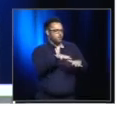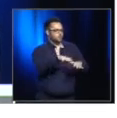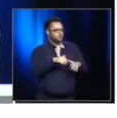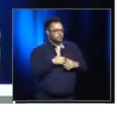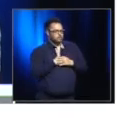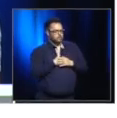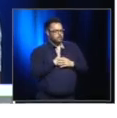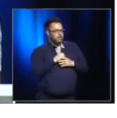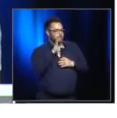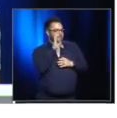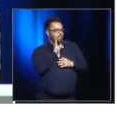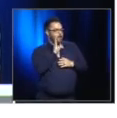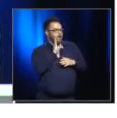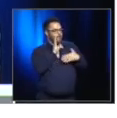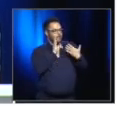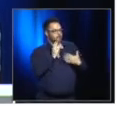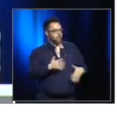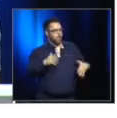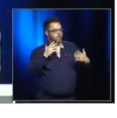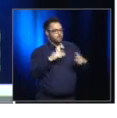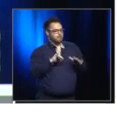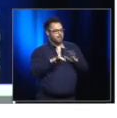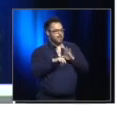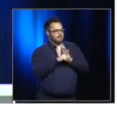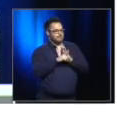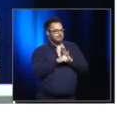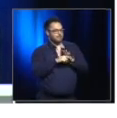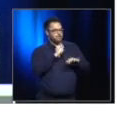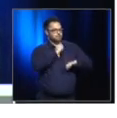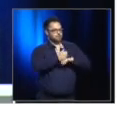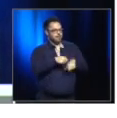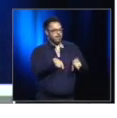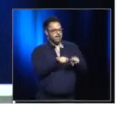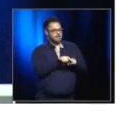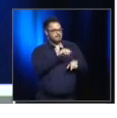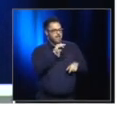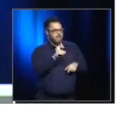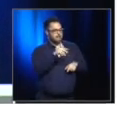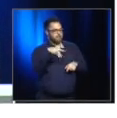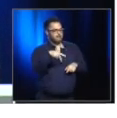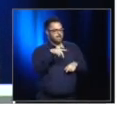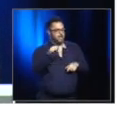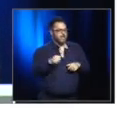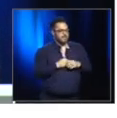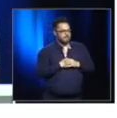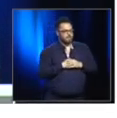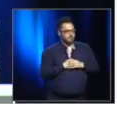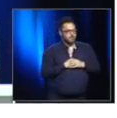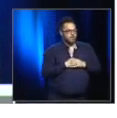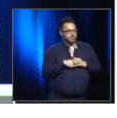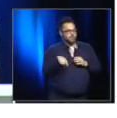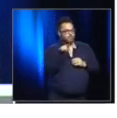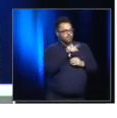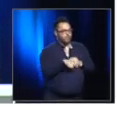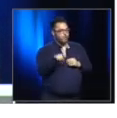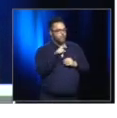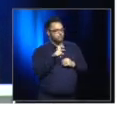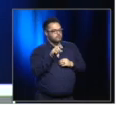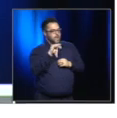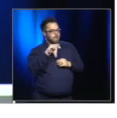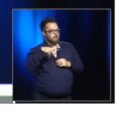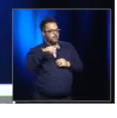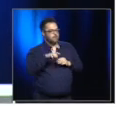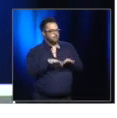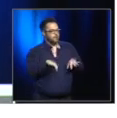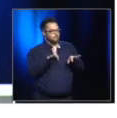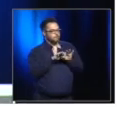are the areas that are already being proclaimed as MPAs. Now, marine protected areas are a really big deal in CAMLR. It's one of the things they spend most